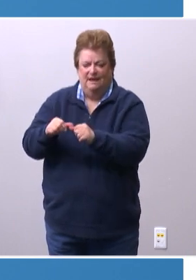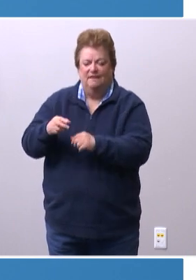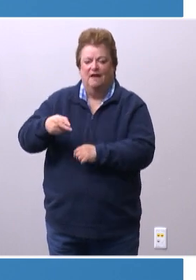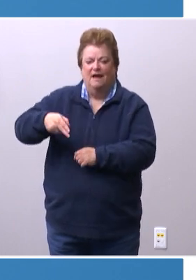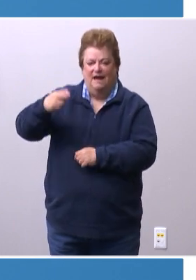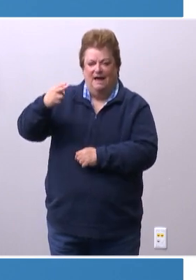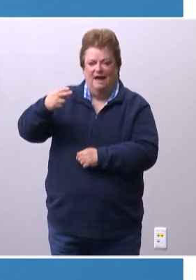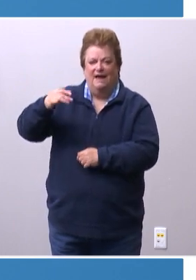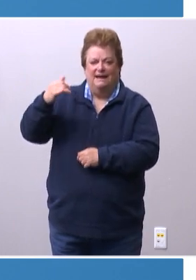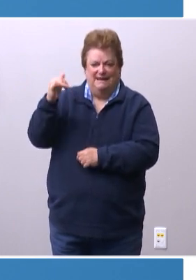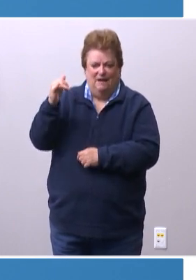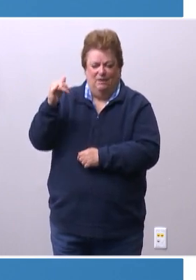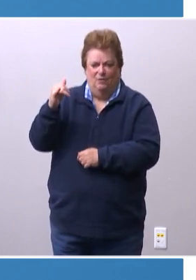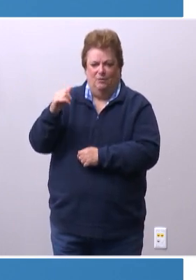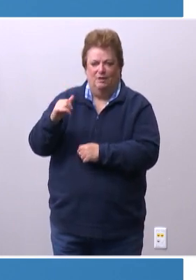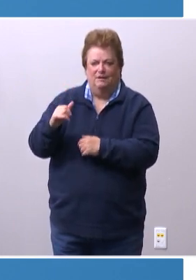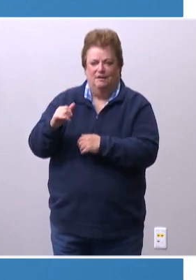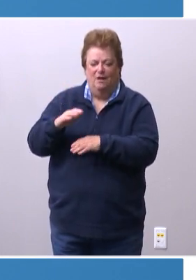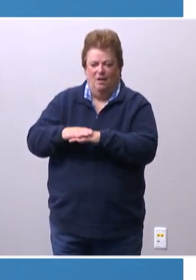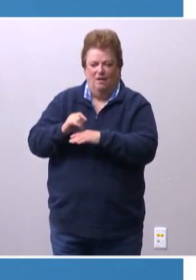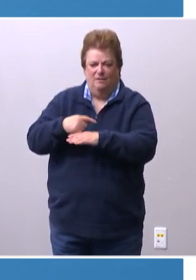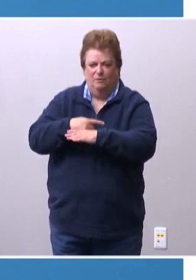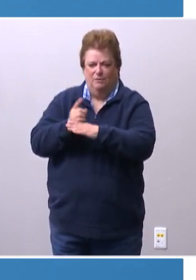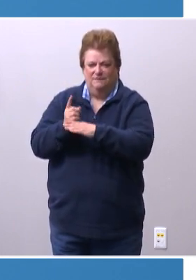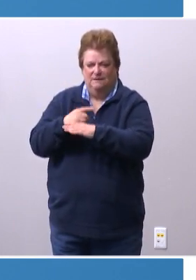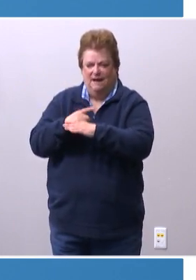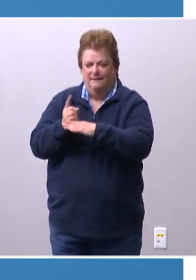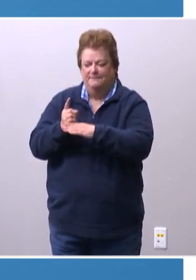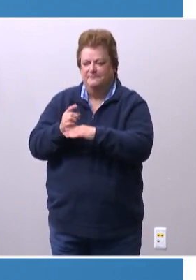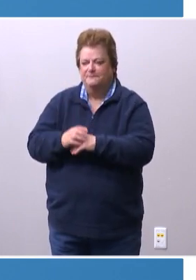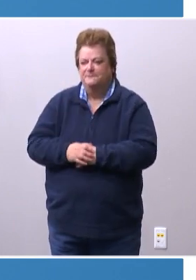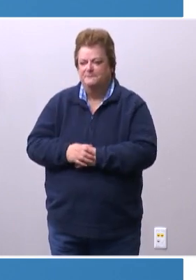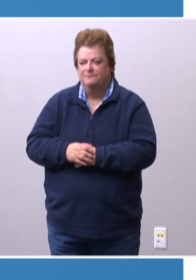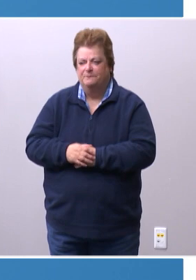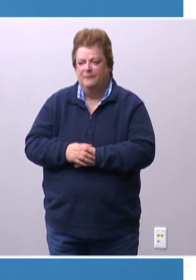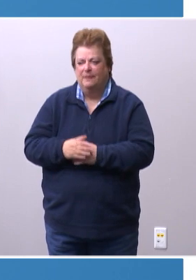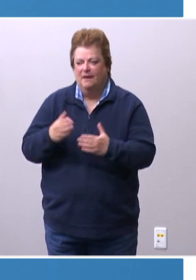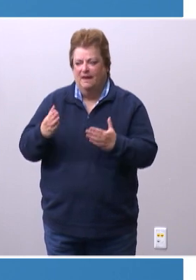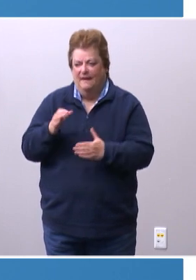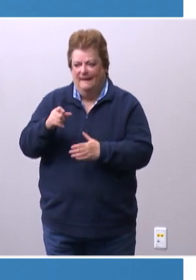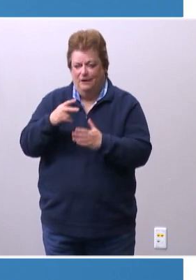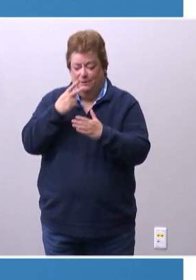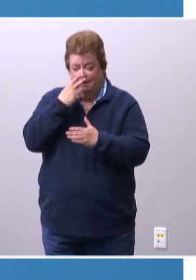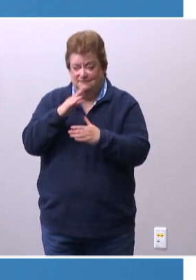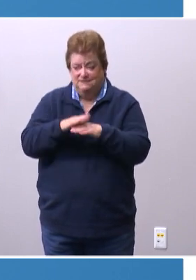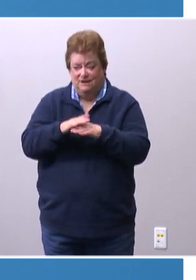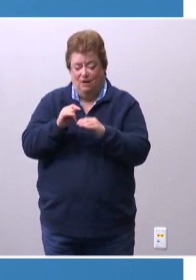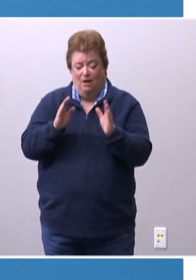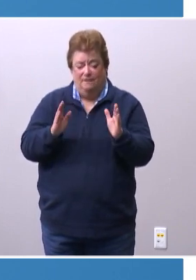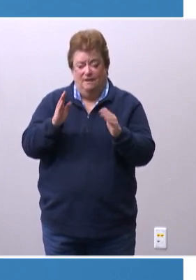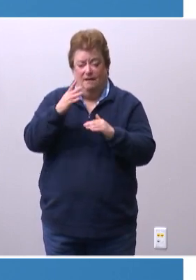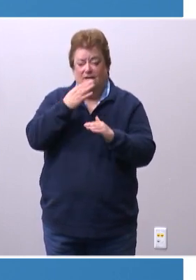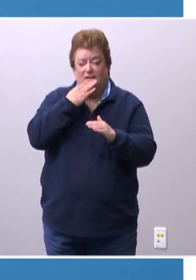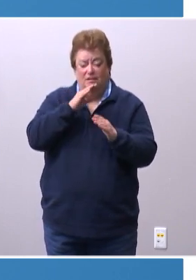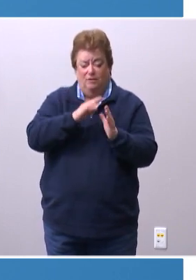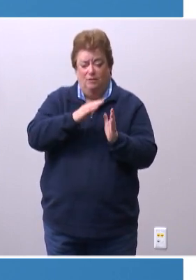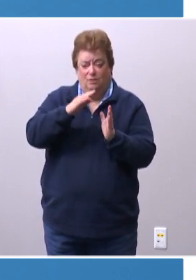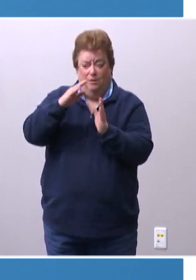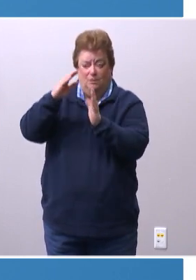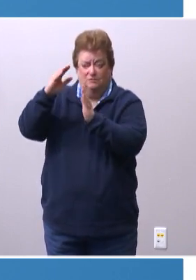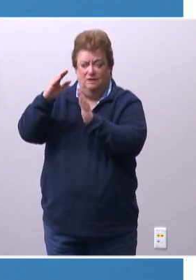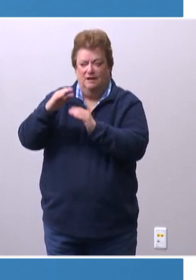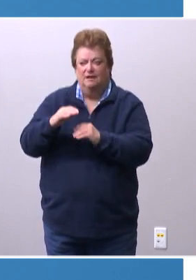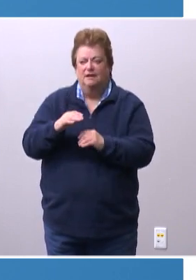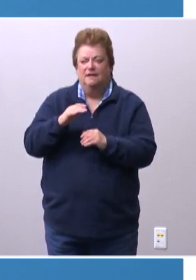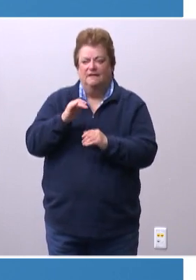elevated yellow category on the risk dial. Here you can see on the color-coded risk map the indicators